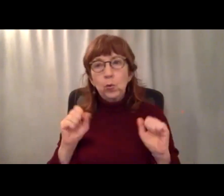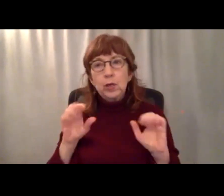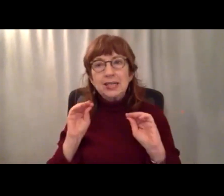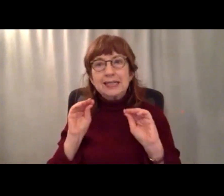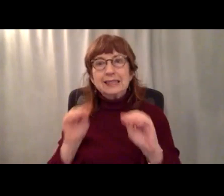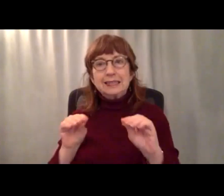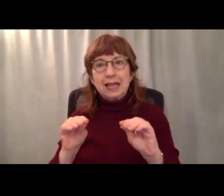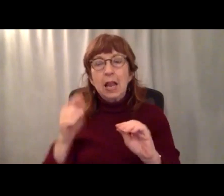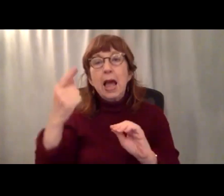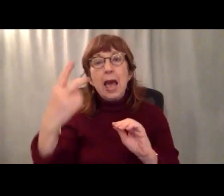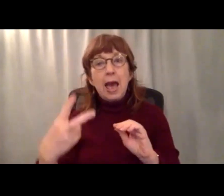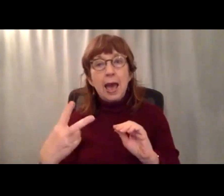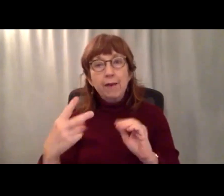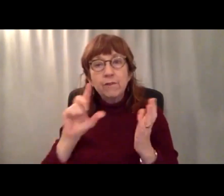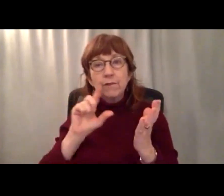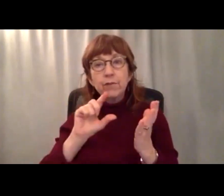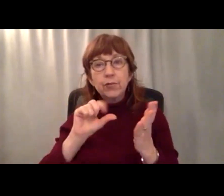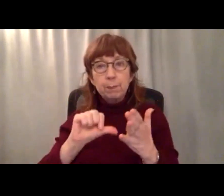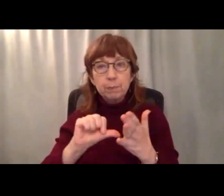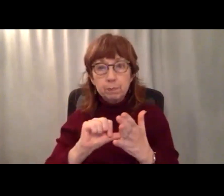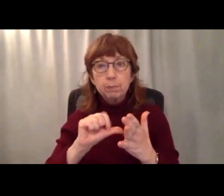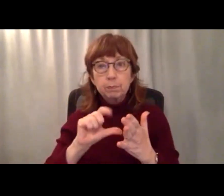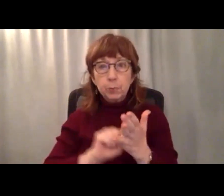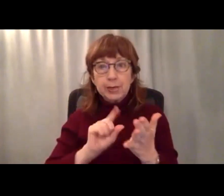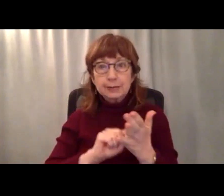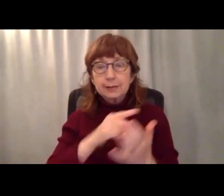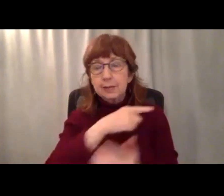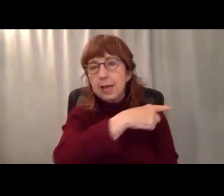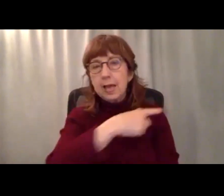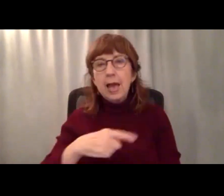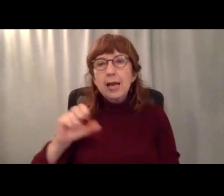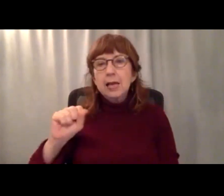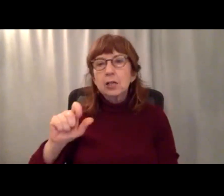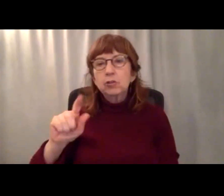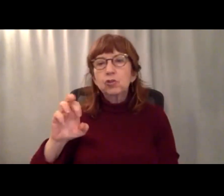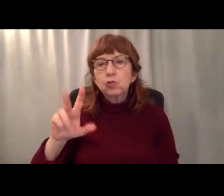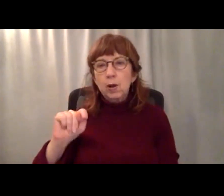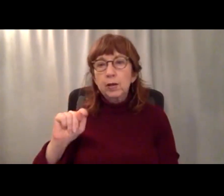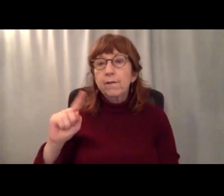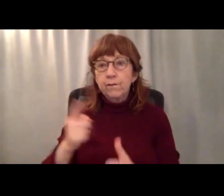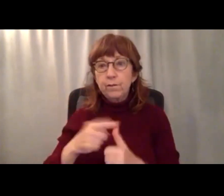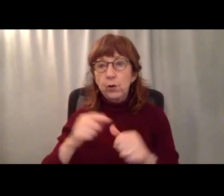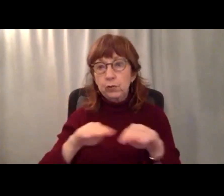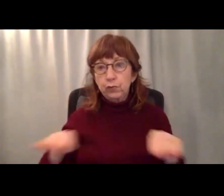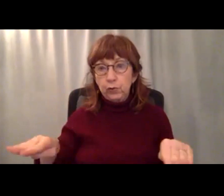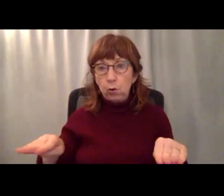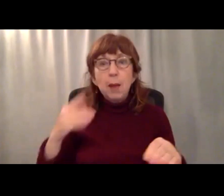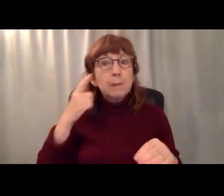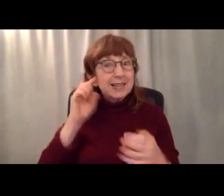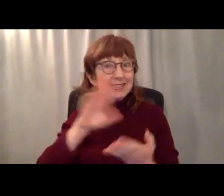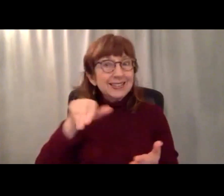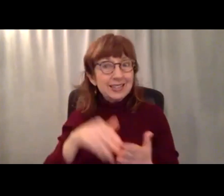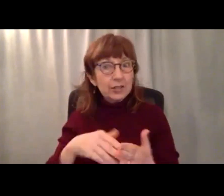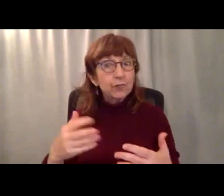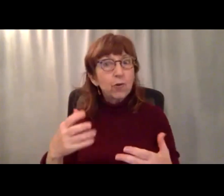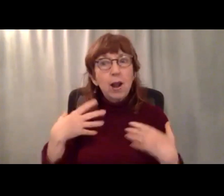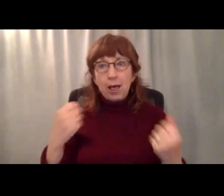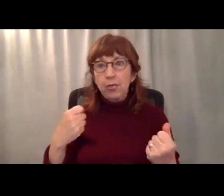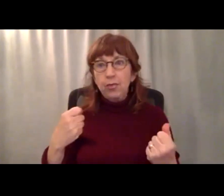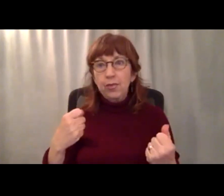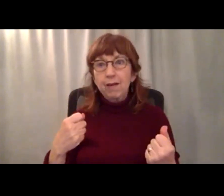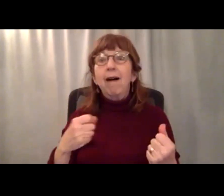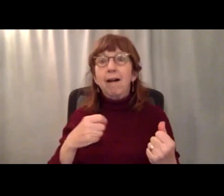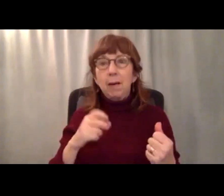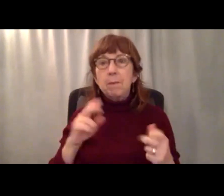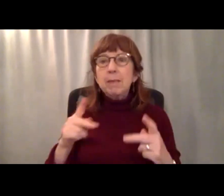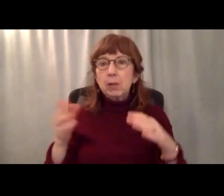about half of the prints at Strut. They are there on the first floor. And because it is a center for health and wellness, folks are coming